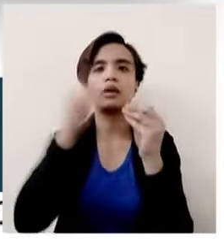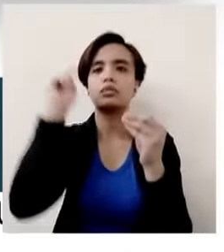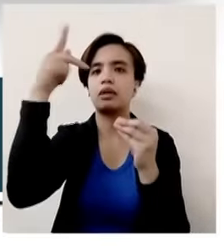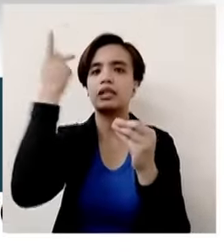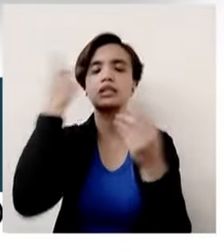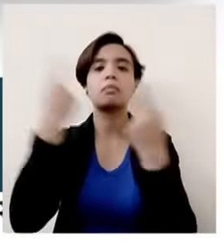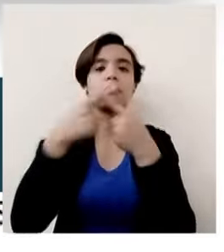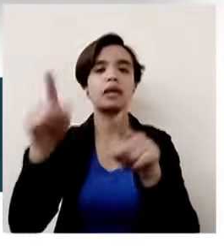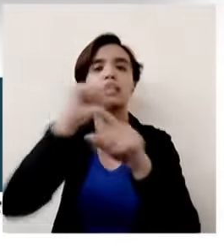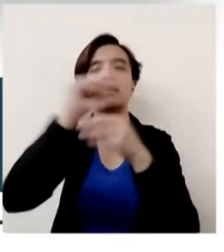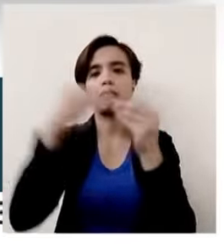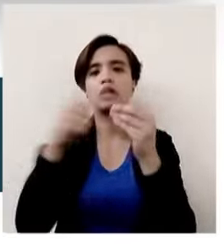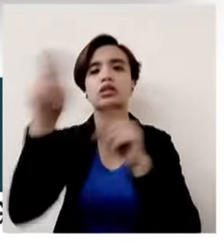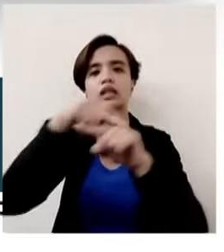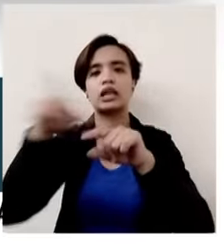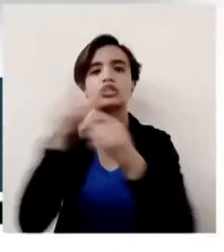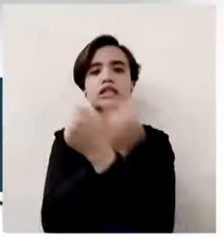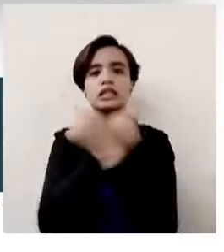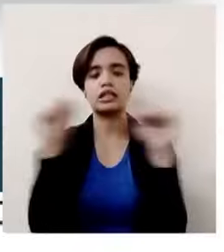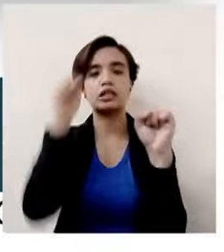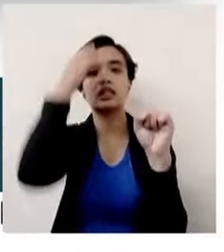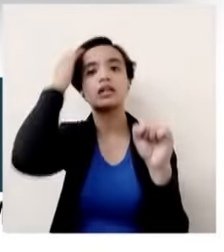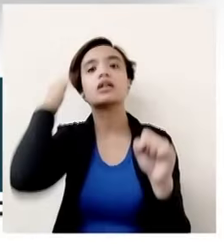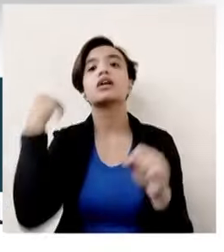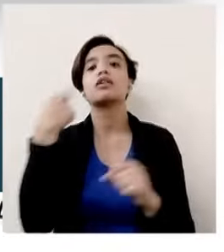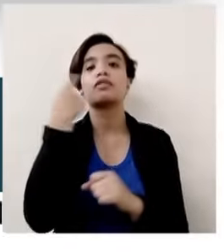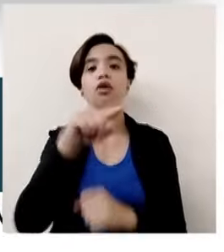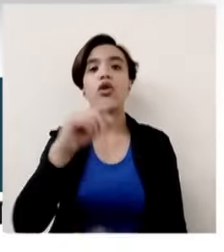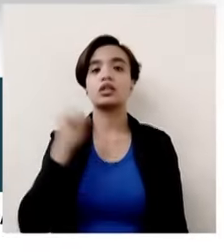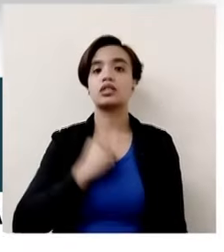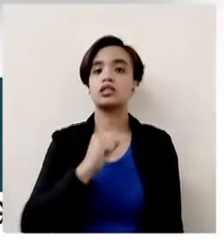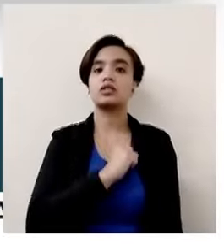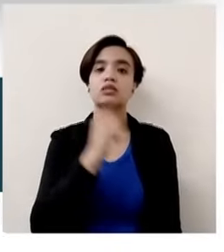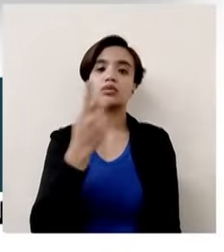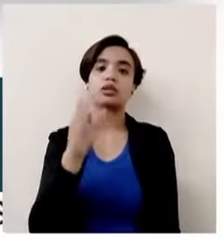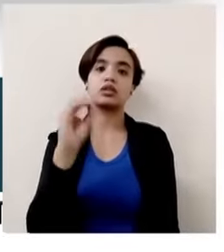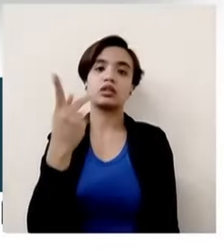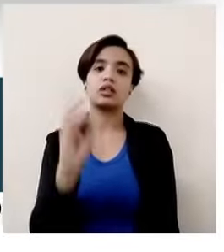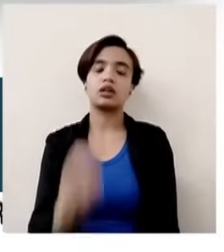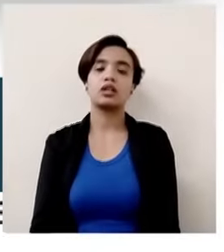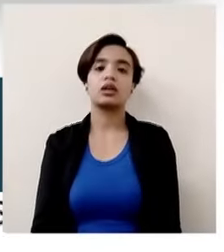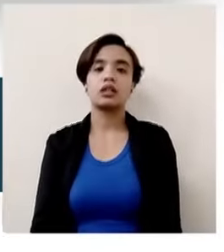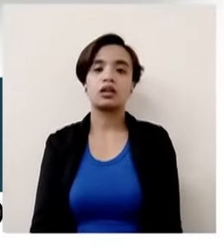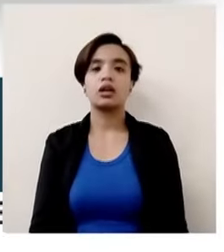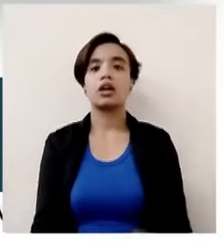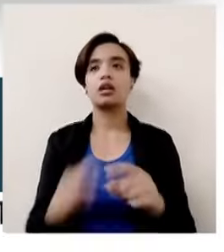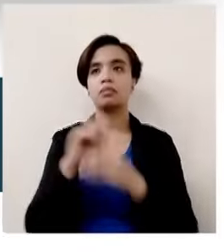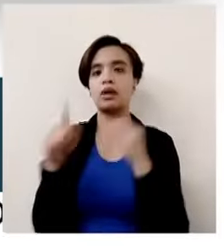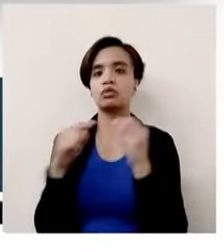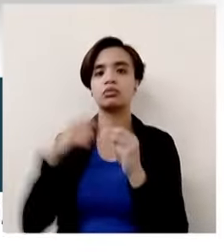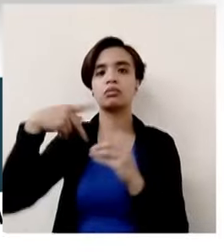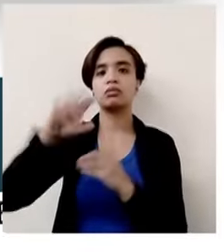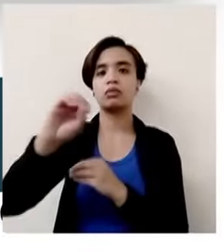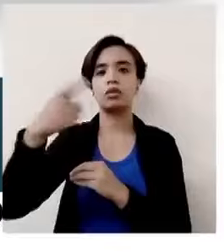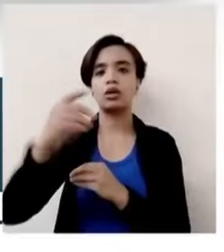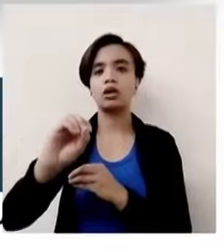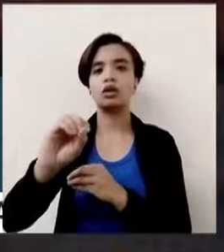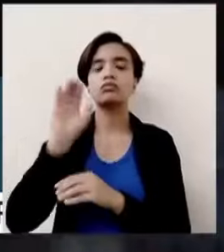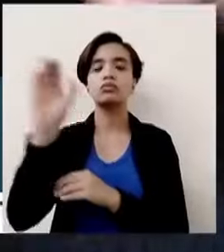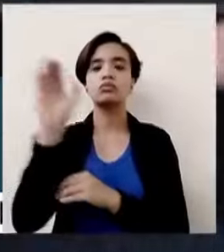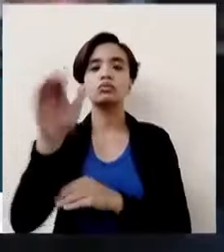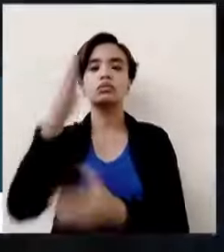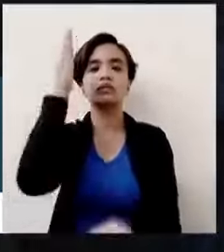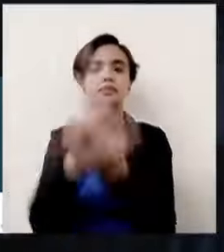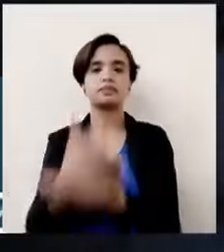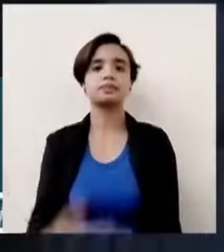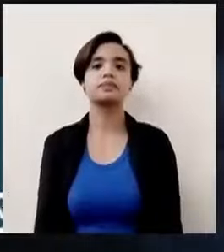national security. For Senate Minority Leader Coco Pimentel, the inquiry should center on pogos and the call to put an end to these. We